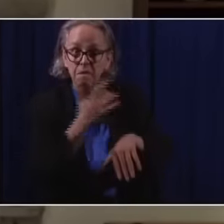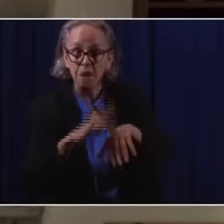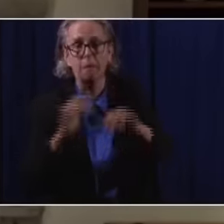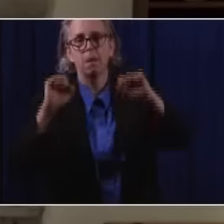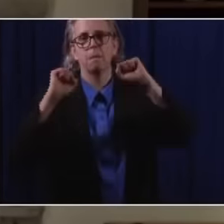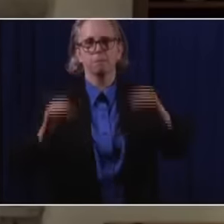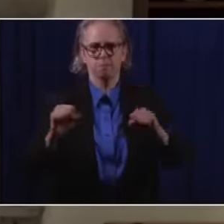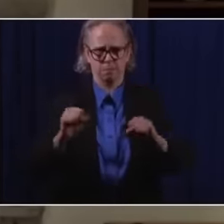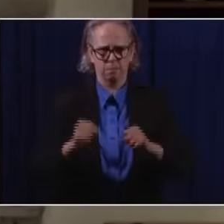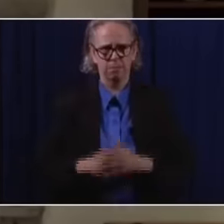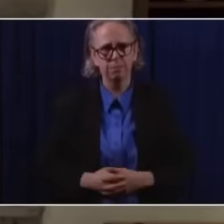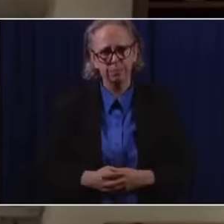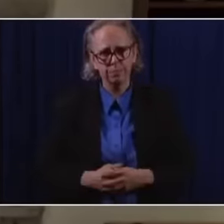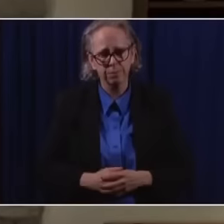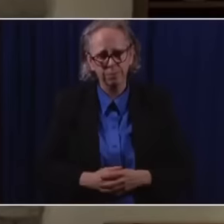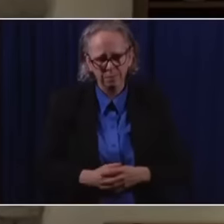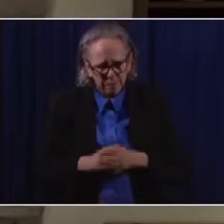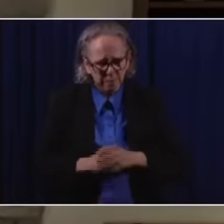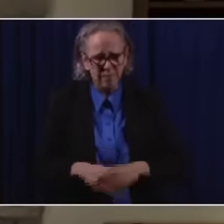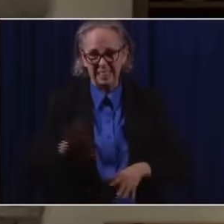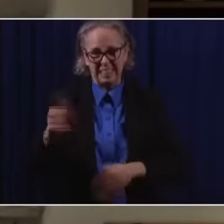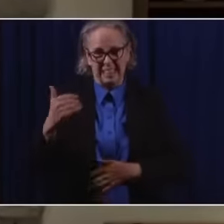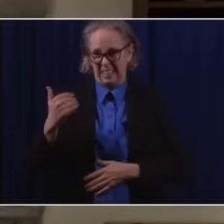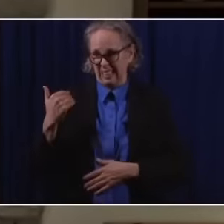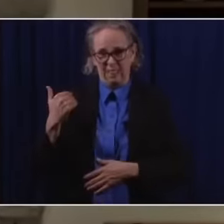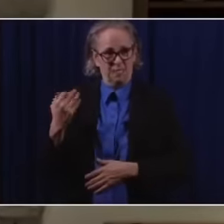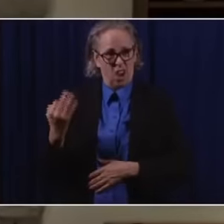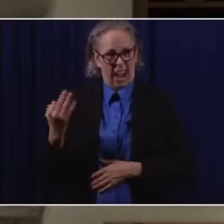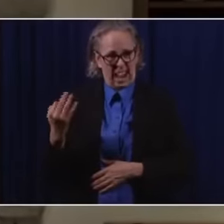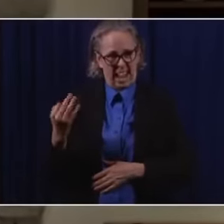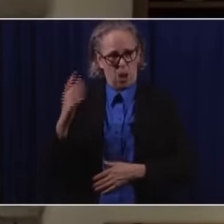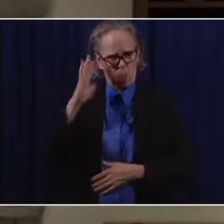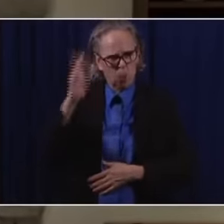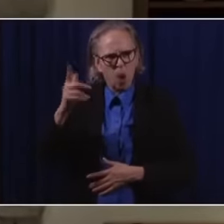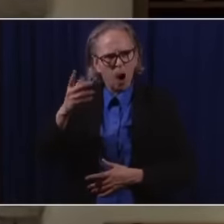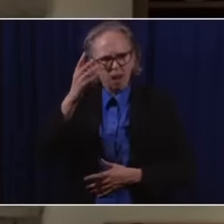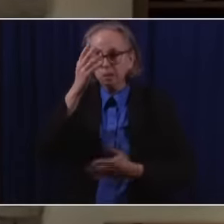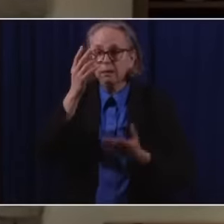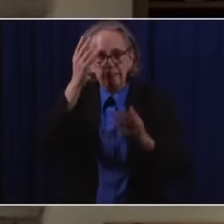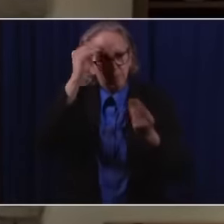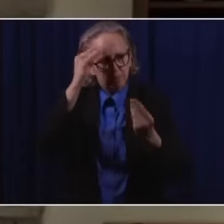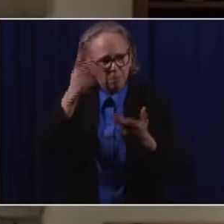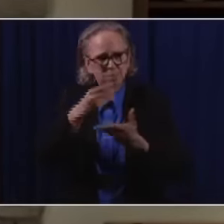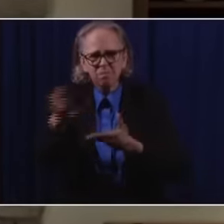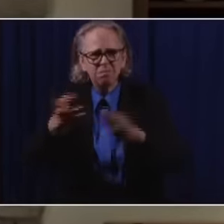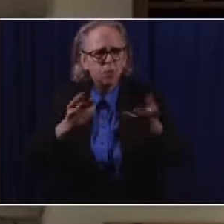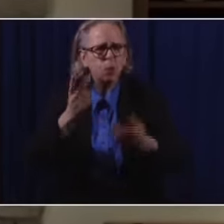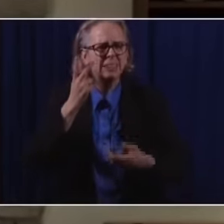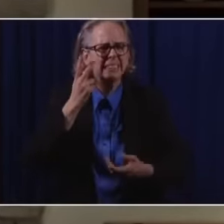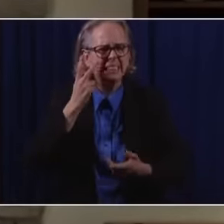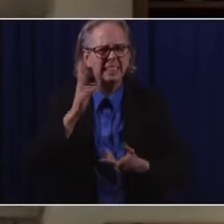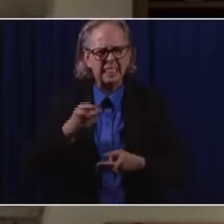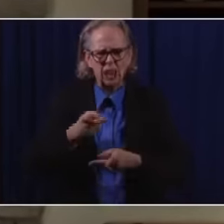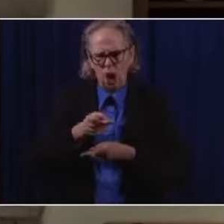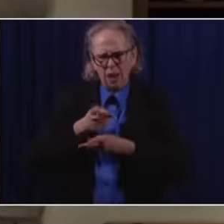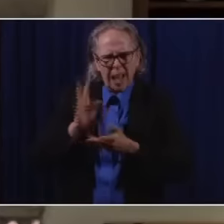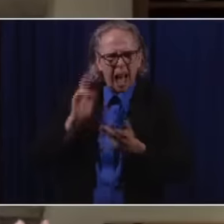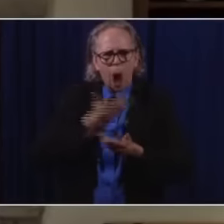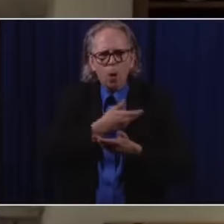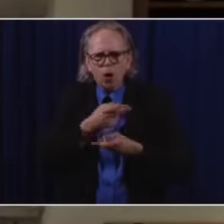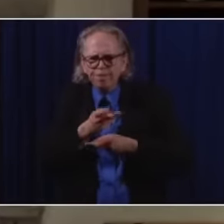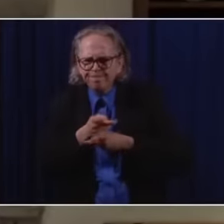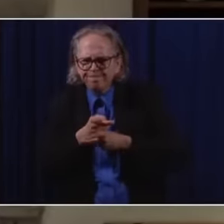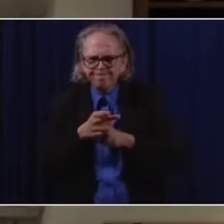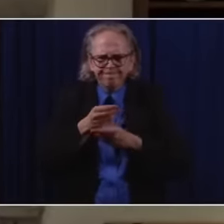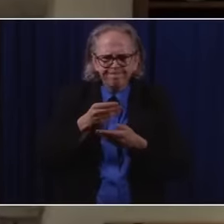probably on Friday is a conservative approach, which gets money out clearly to people who need it right now, with the understanding that there may